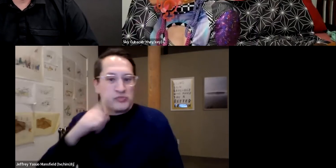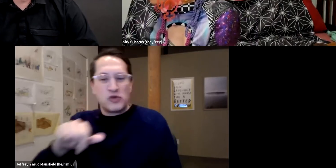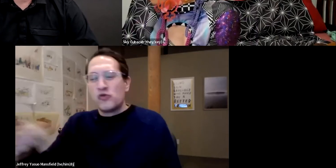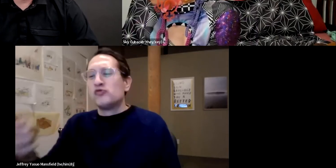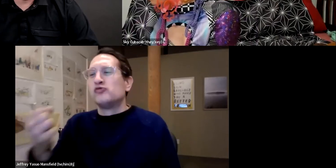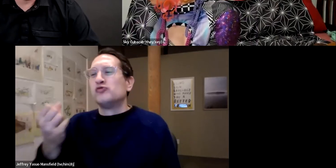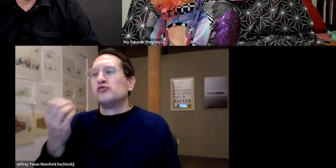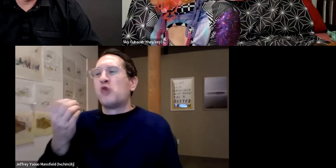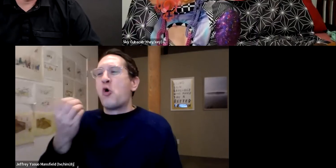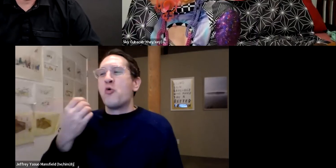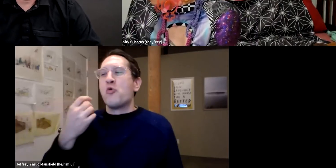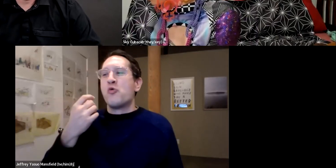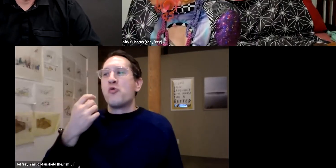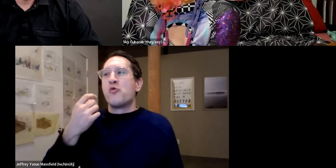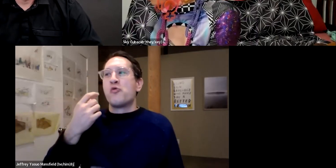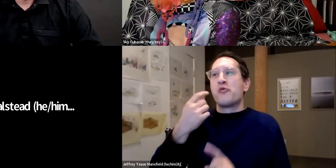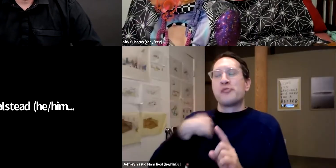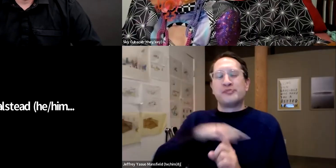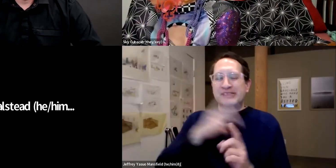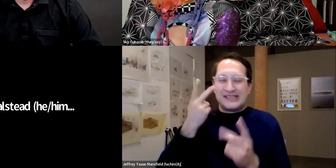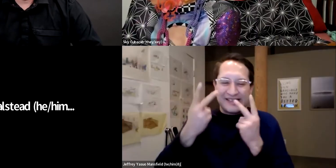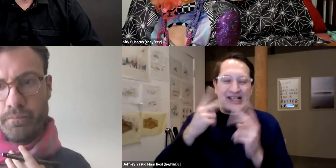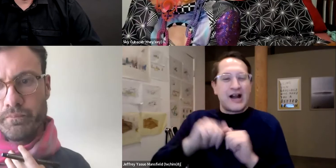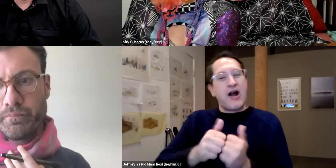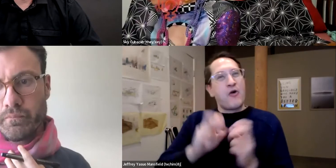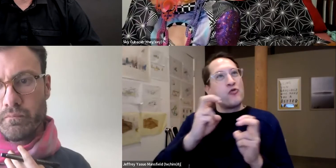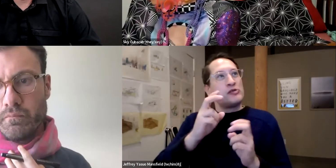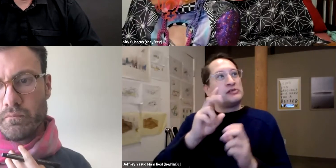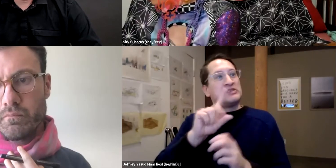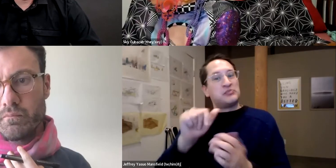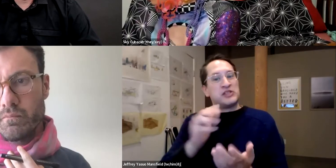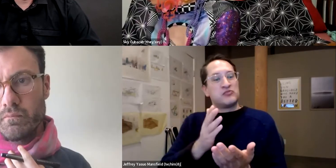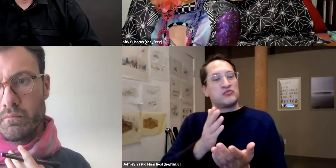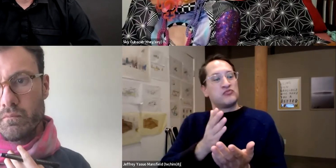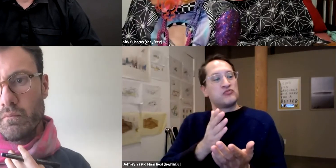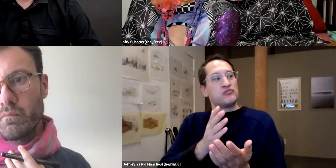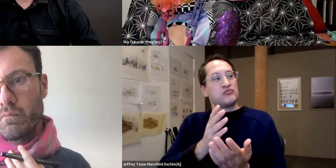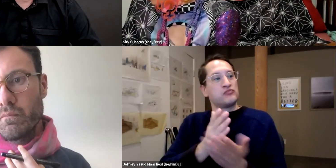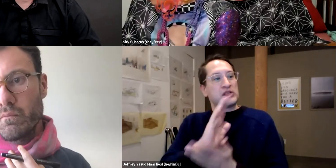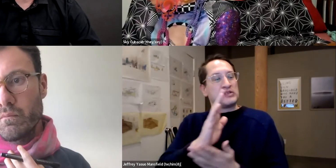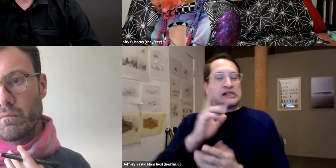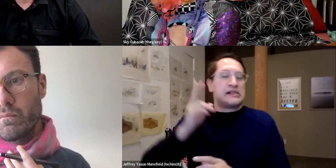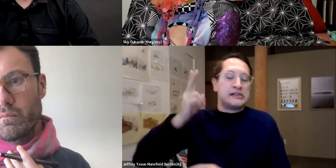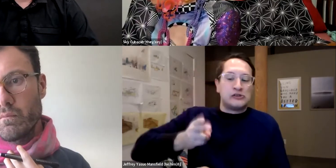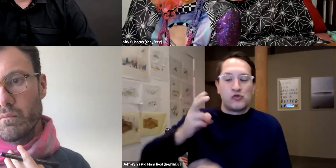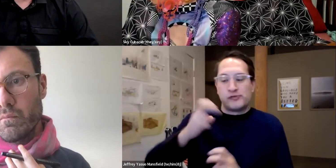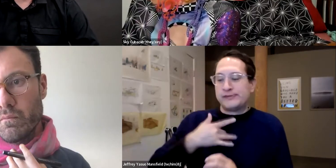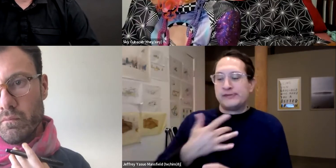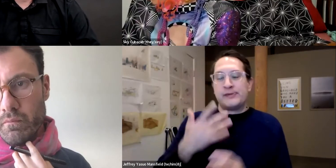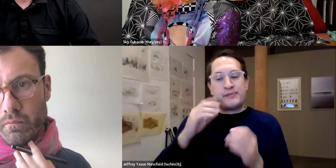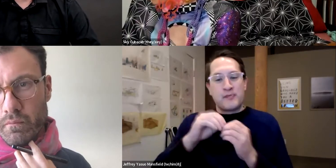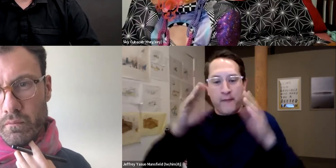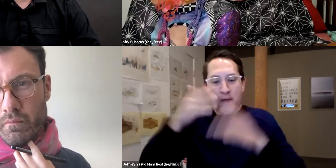person may not work for others. And so we see how disability